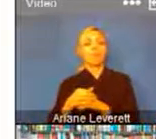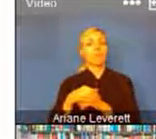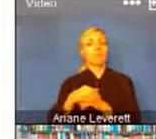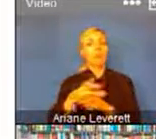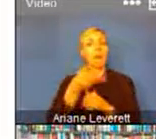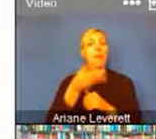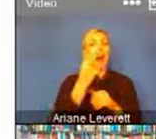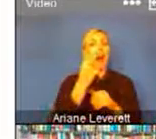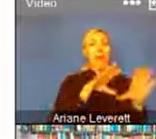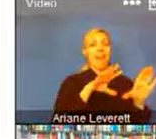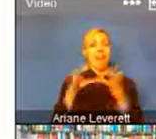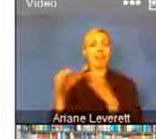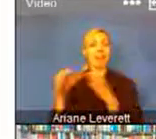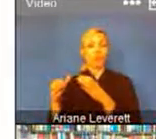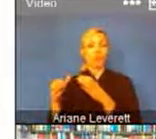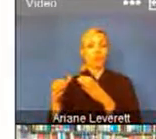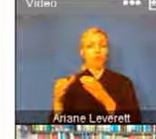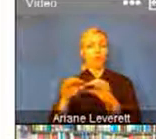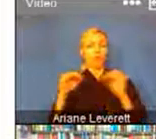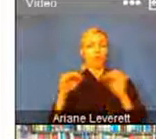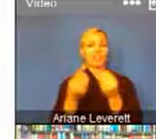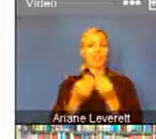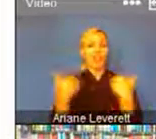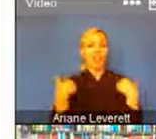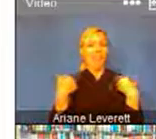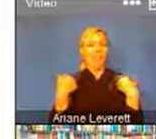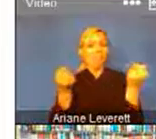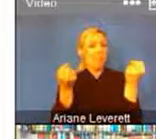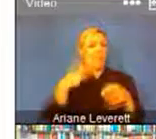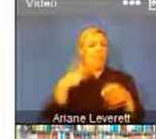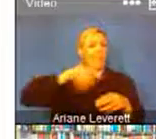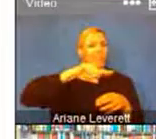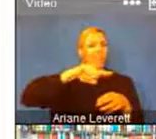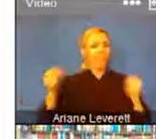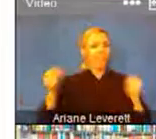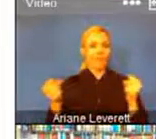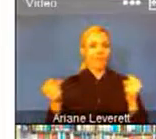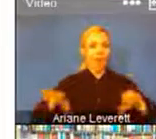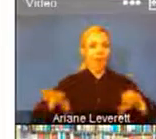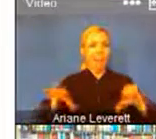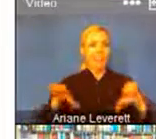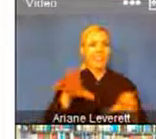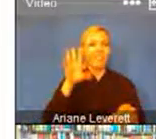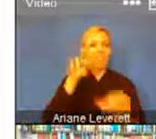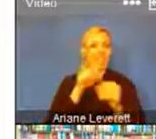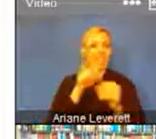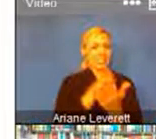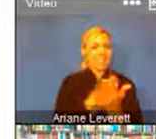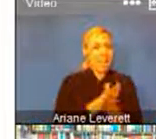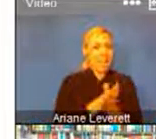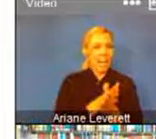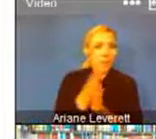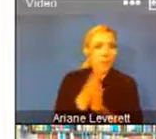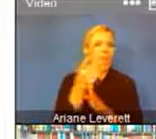Préscolaire. You have the World Health Organization as well as the World Bank and some